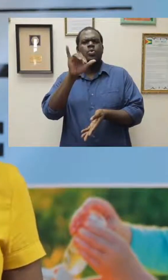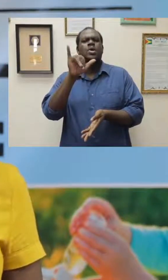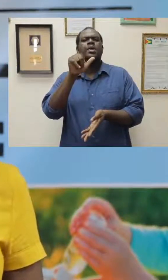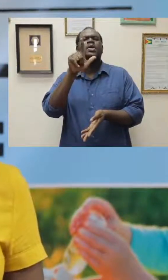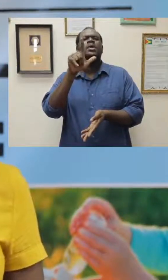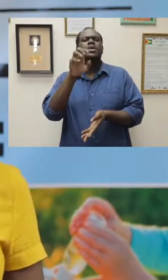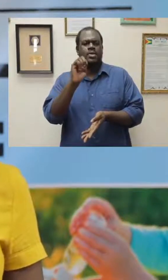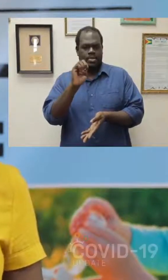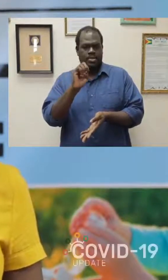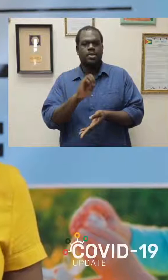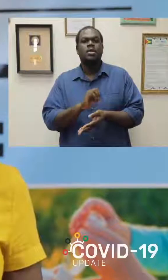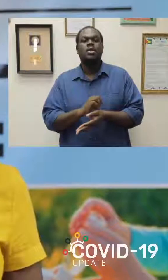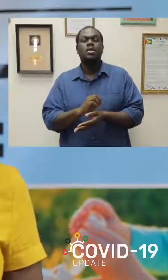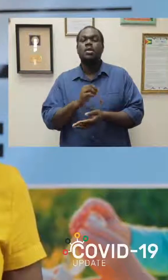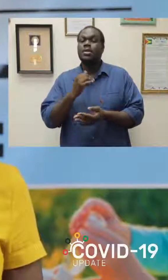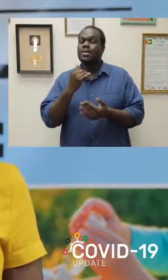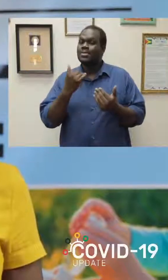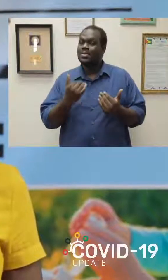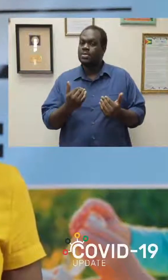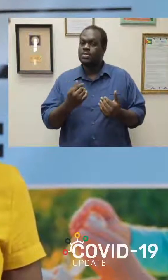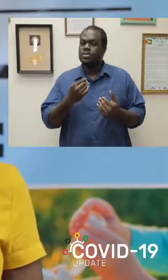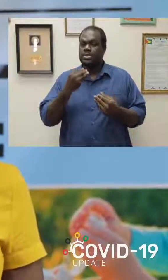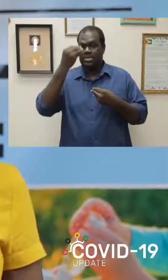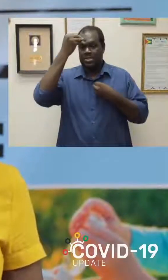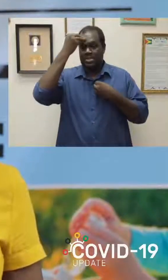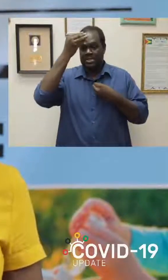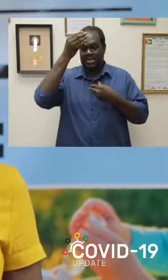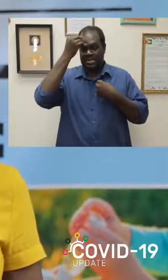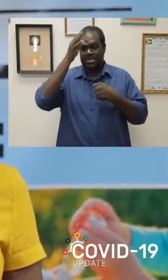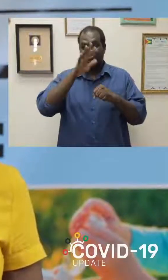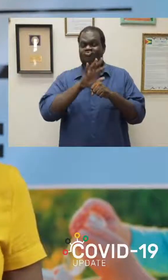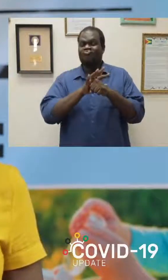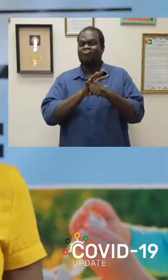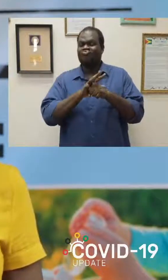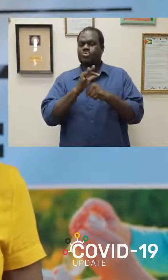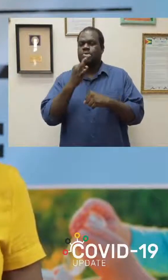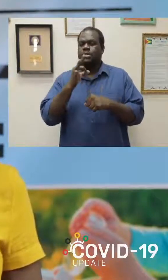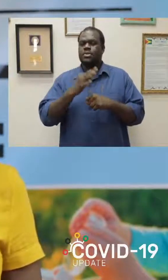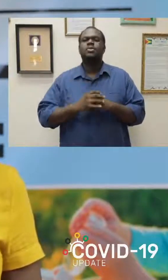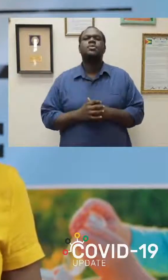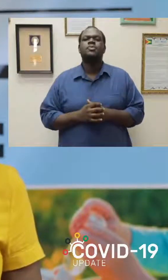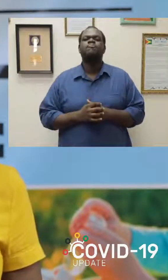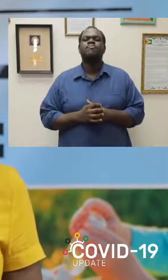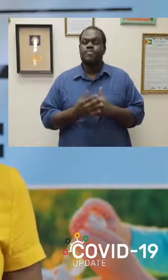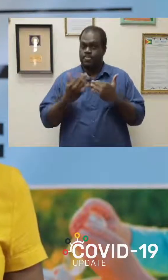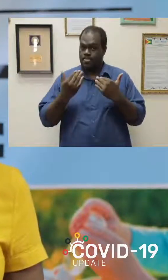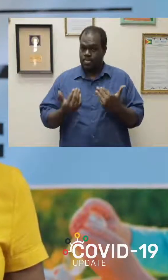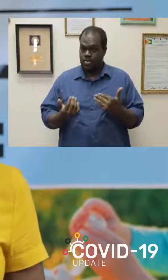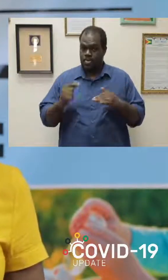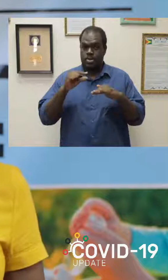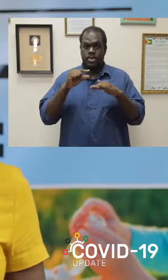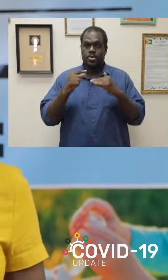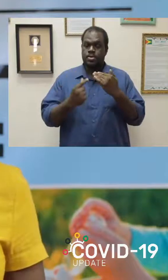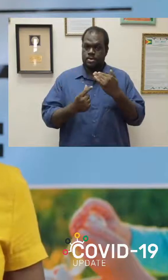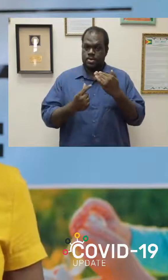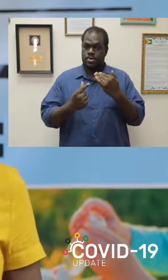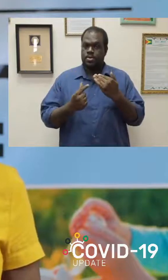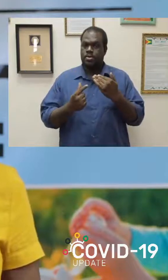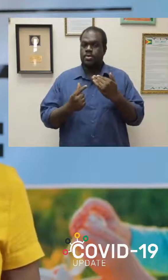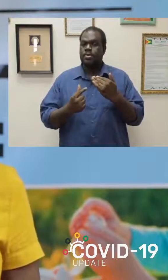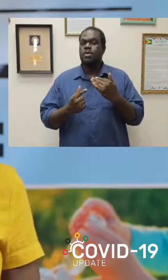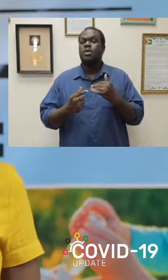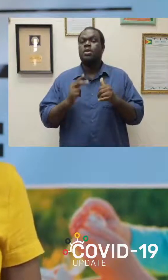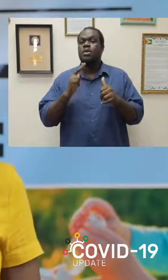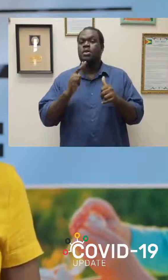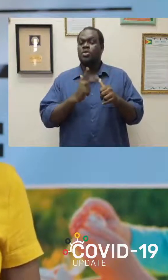another COVID-19 update. The situation in Guyana, as of 3rd of June 2020, is as